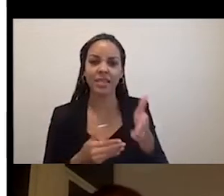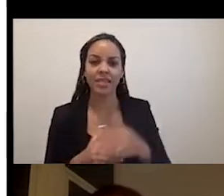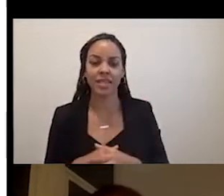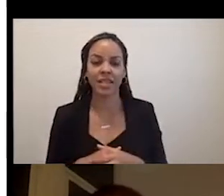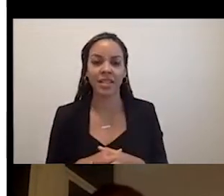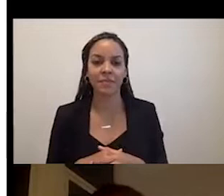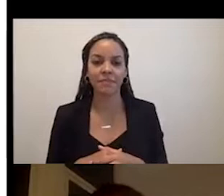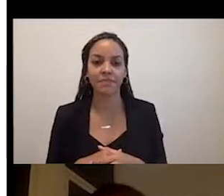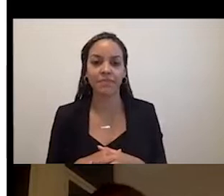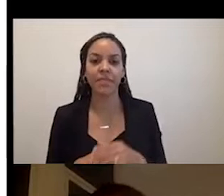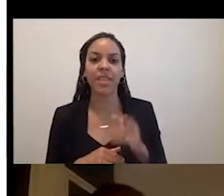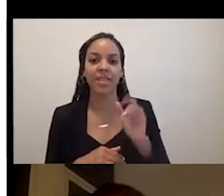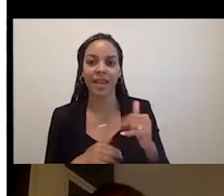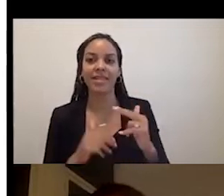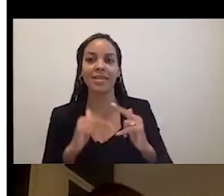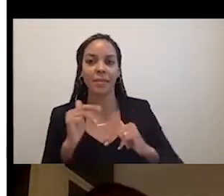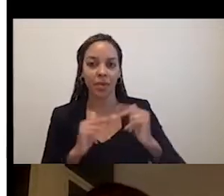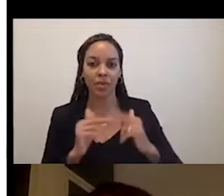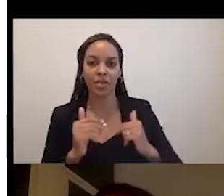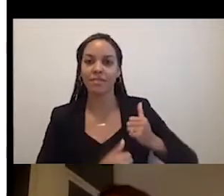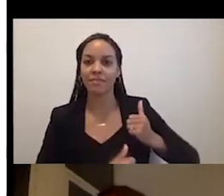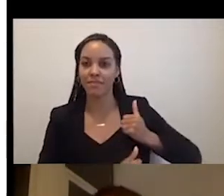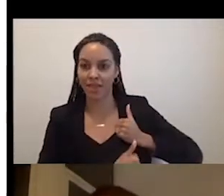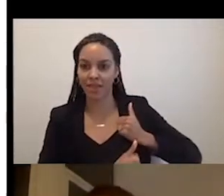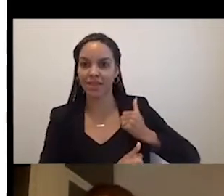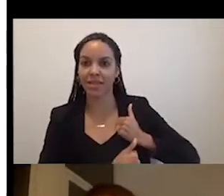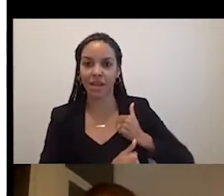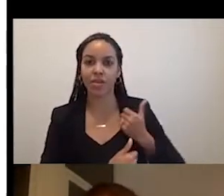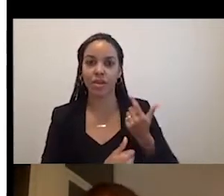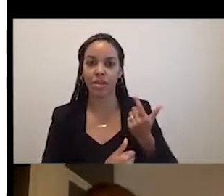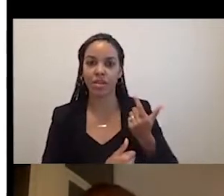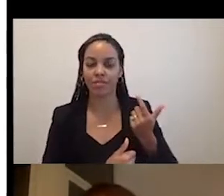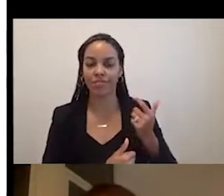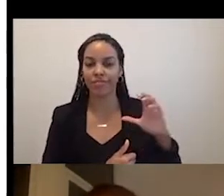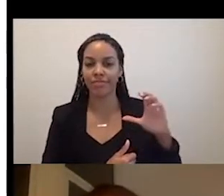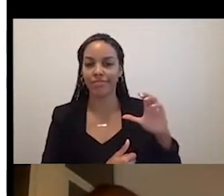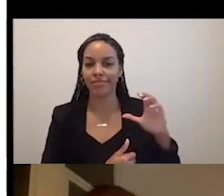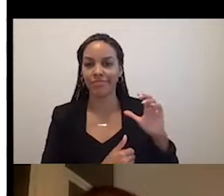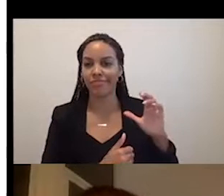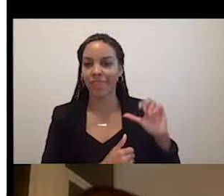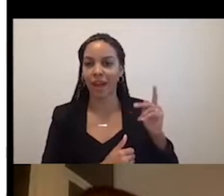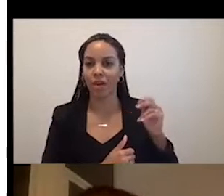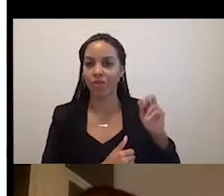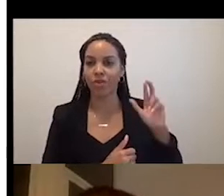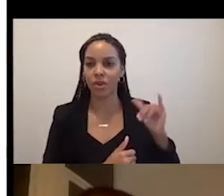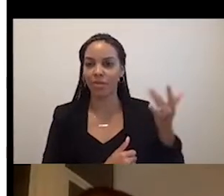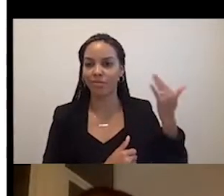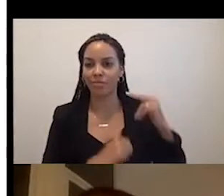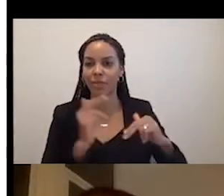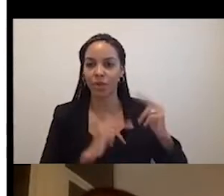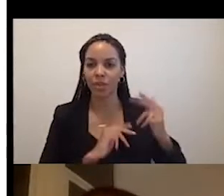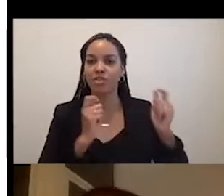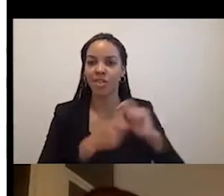This is the building, which was a military cavalry building that was converted in the early 90s. So